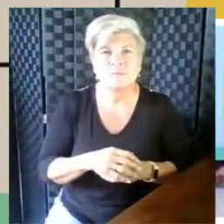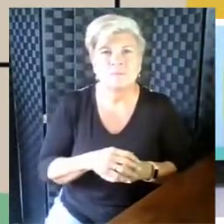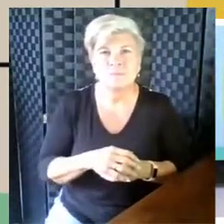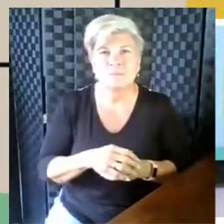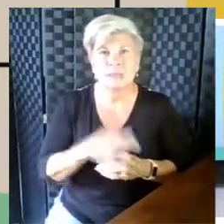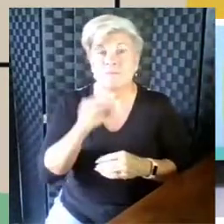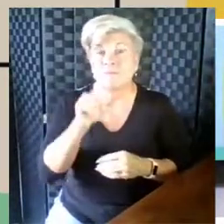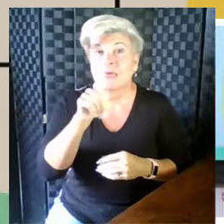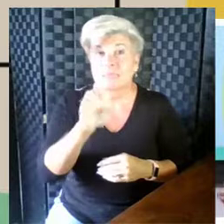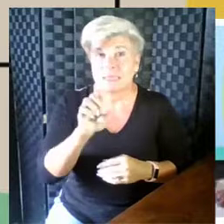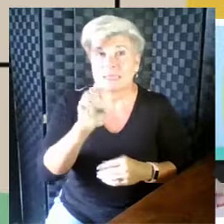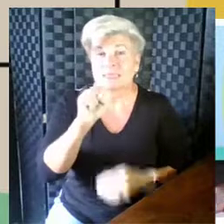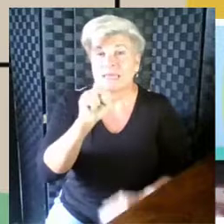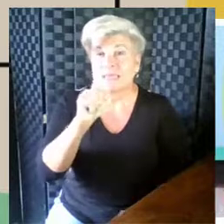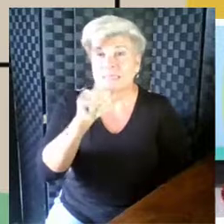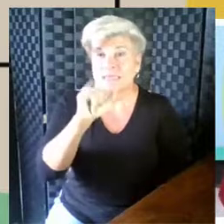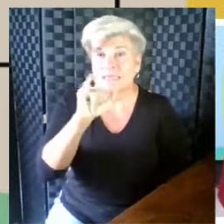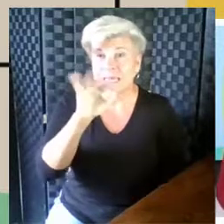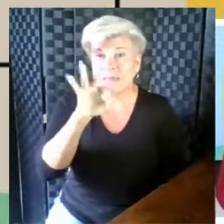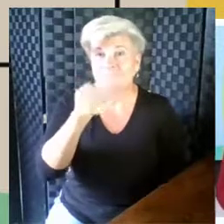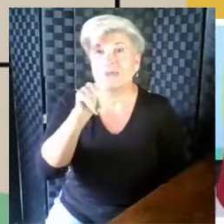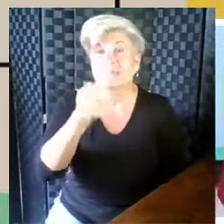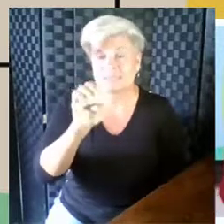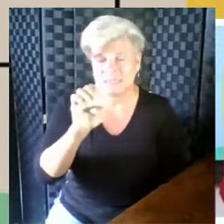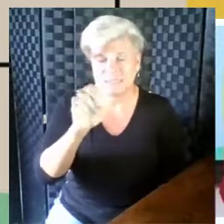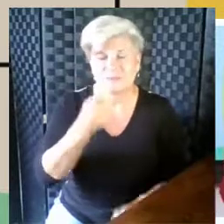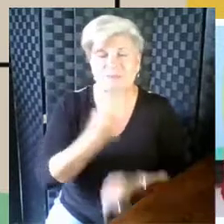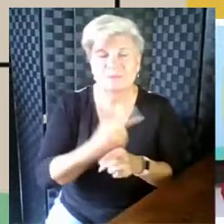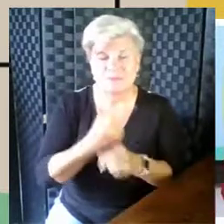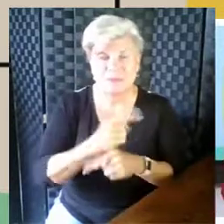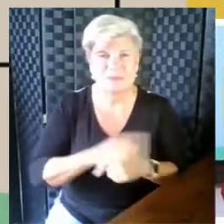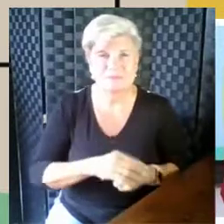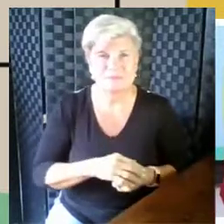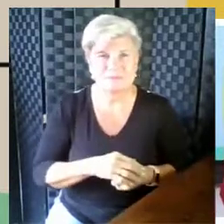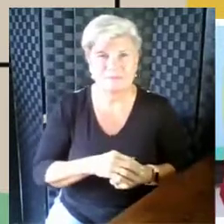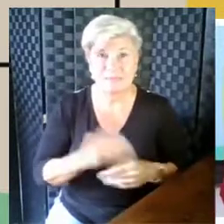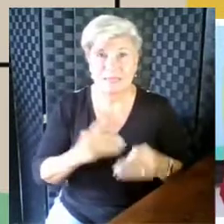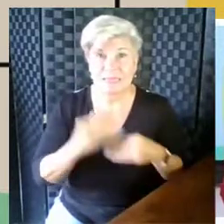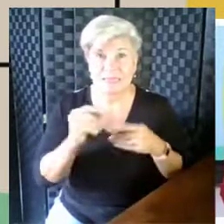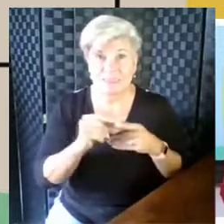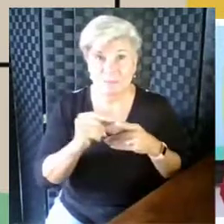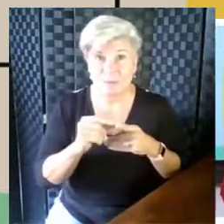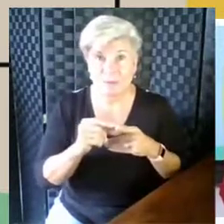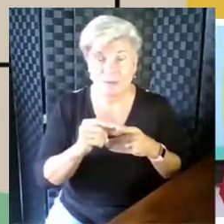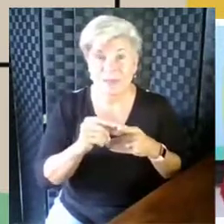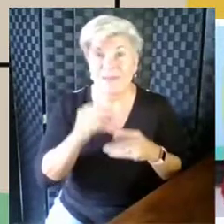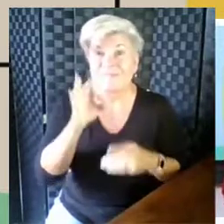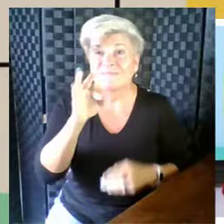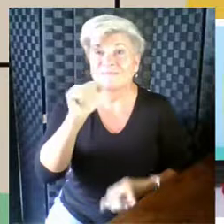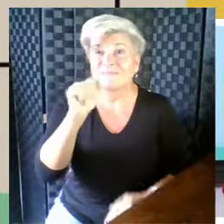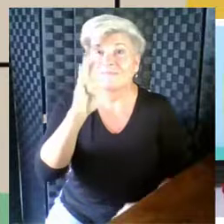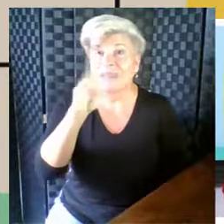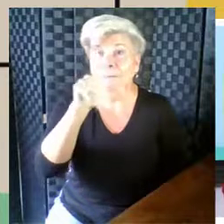If you said FLE, you are correct. The next word is